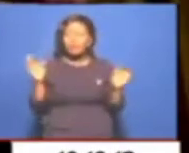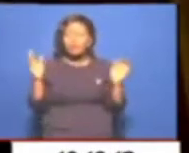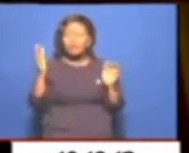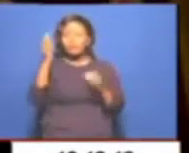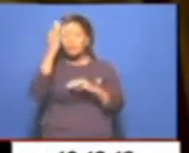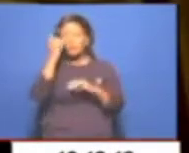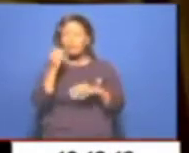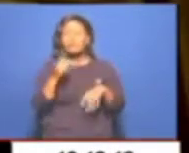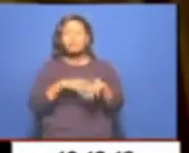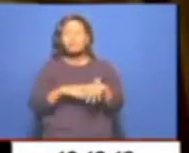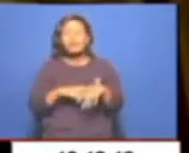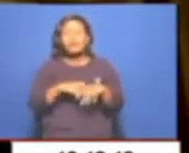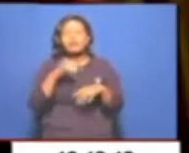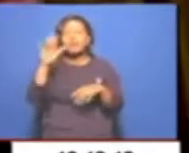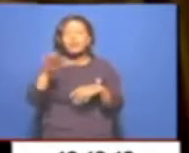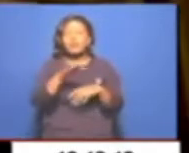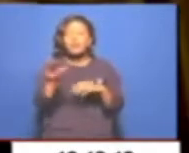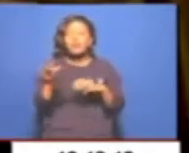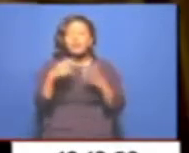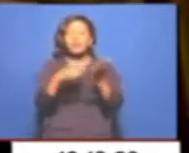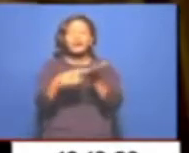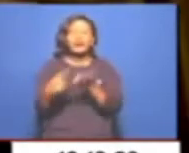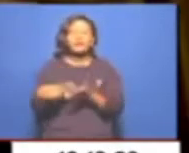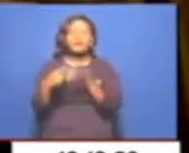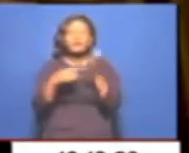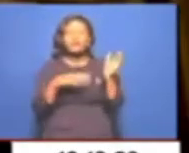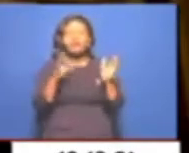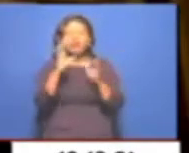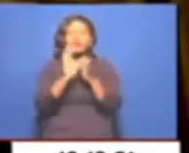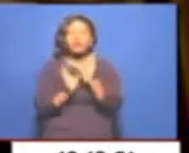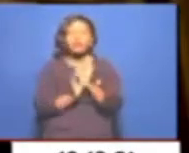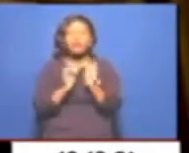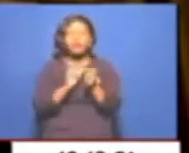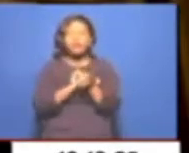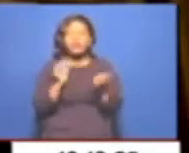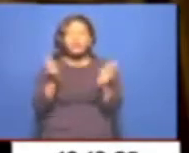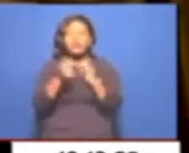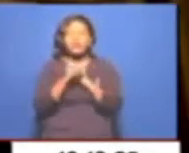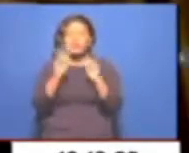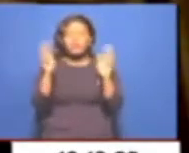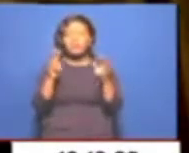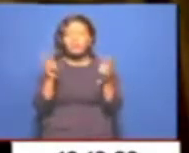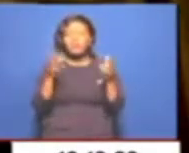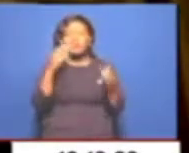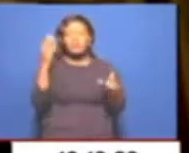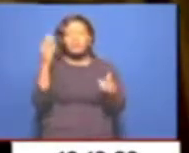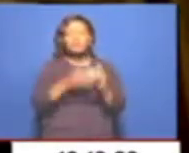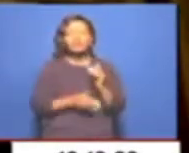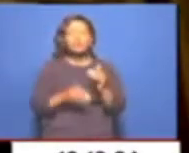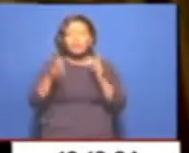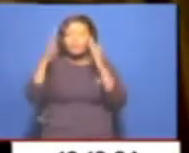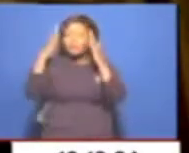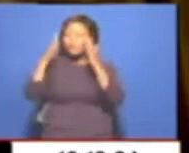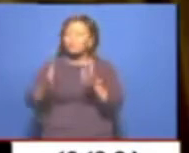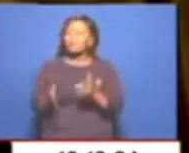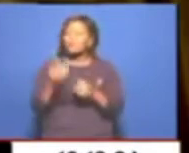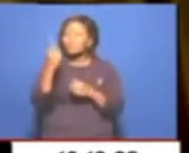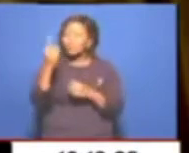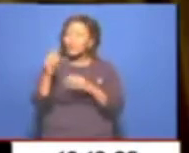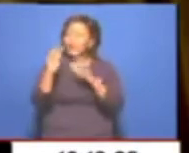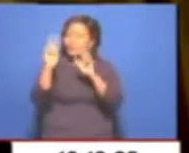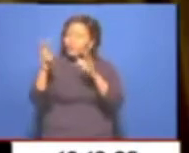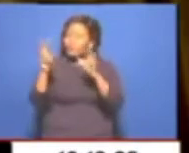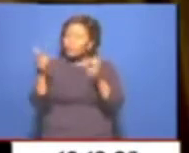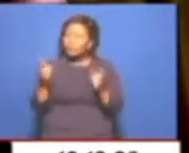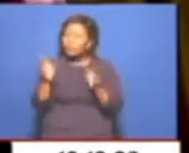within Parliament are debating on constitutional change matters, they restrict themselves to one issue in a constitutional amendment